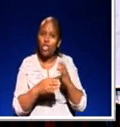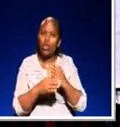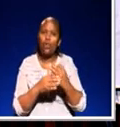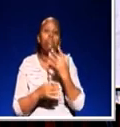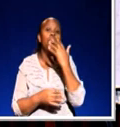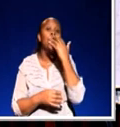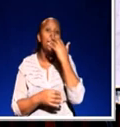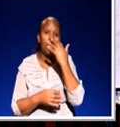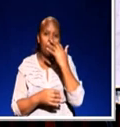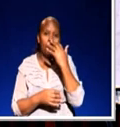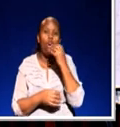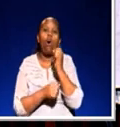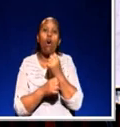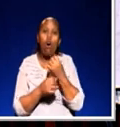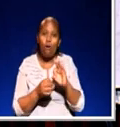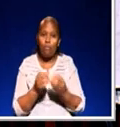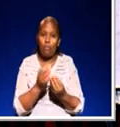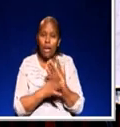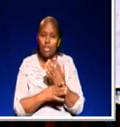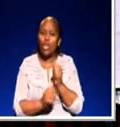transpiration, which we